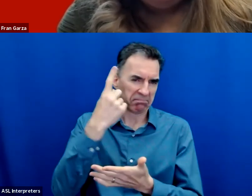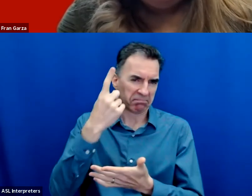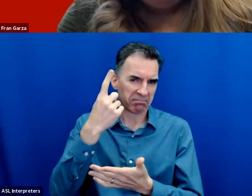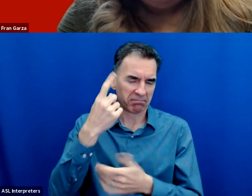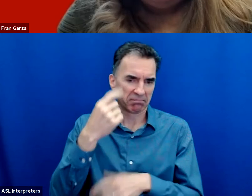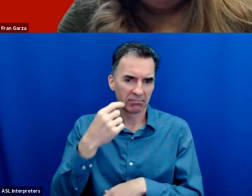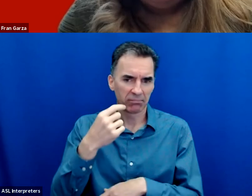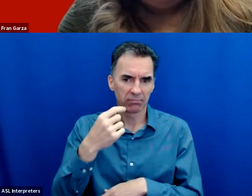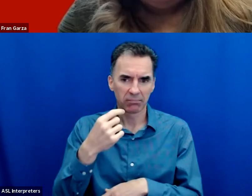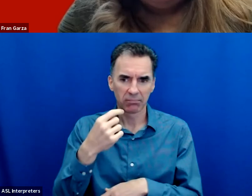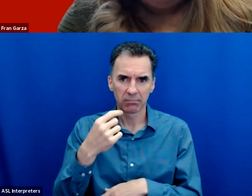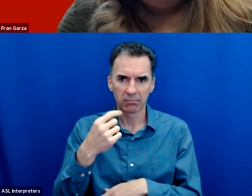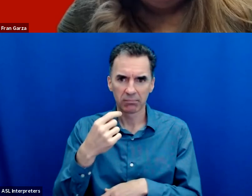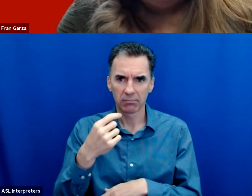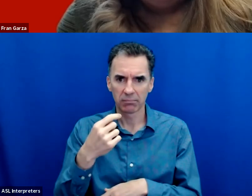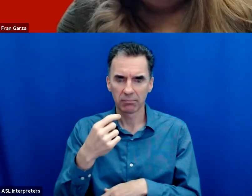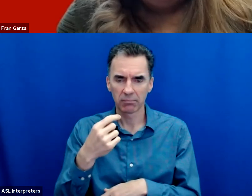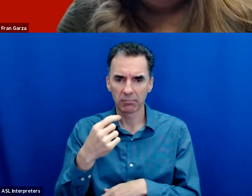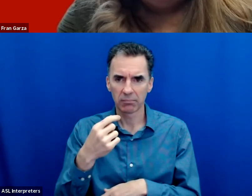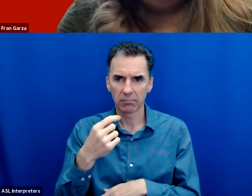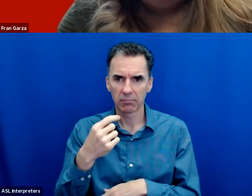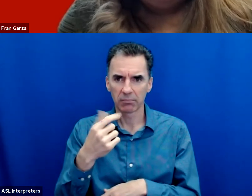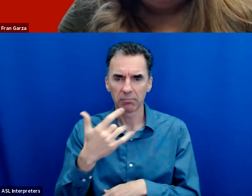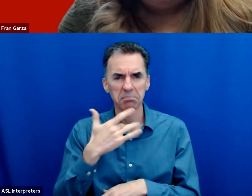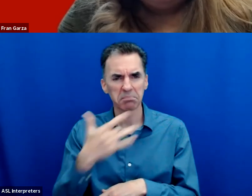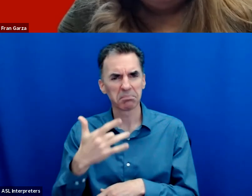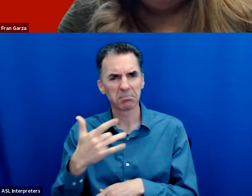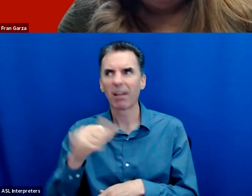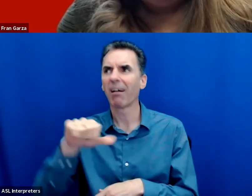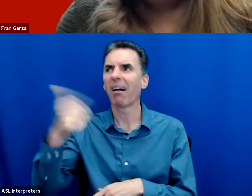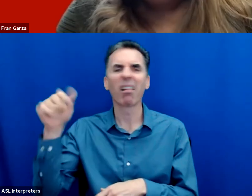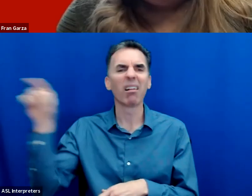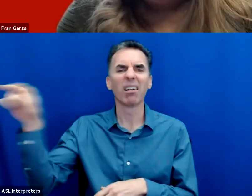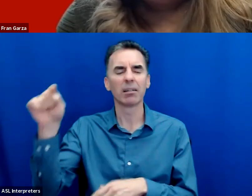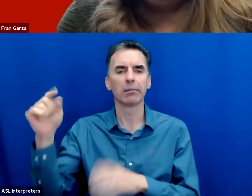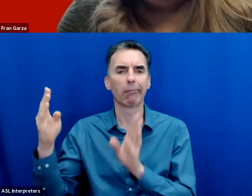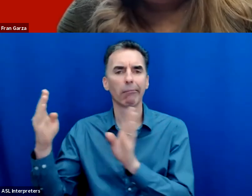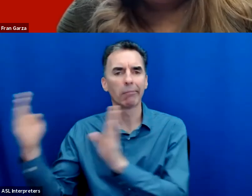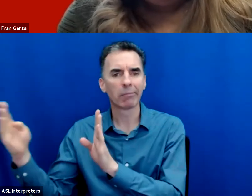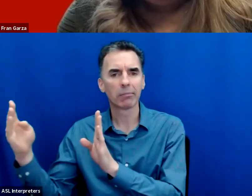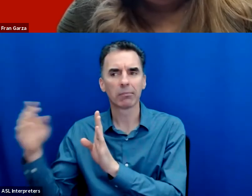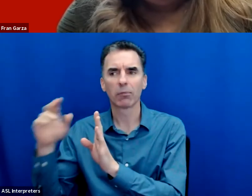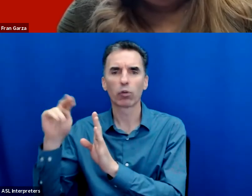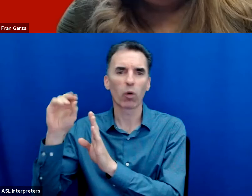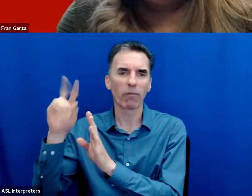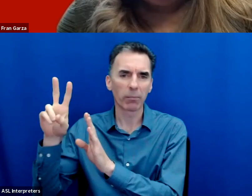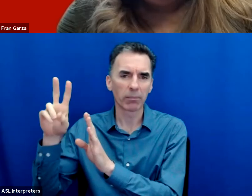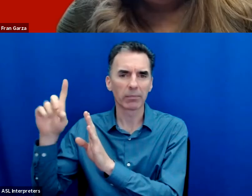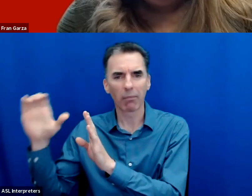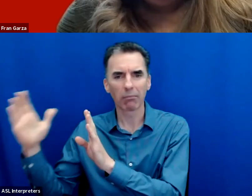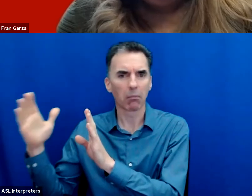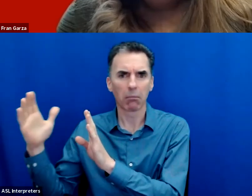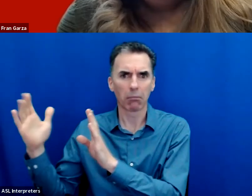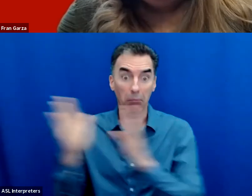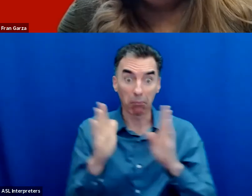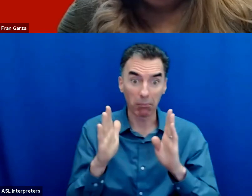not happen at the end of the fiscal or like at the end of the year, like other institutions might practice in like November. So it is coming